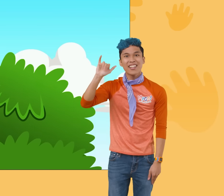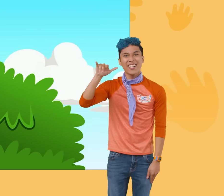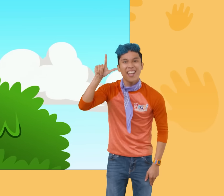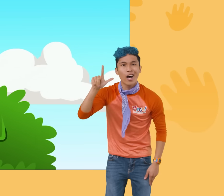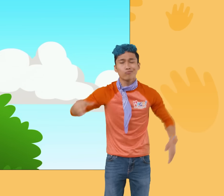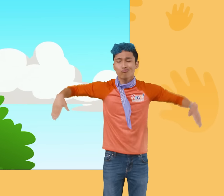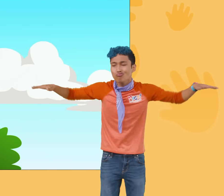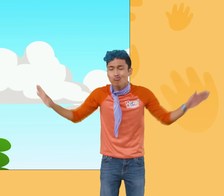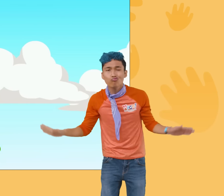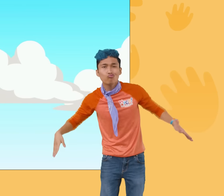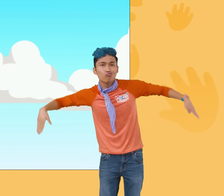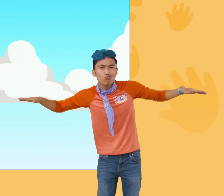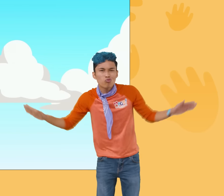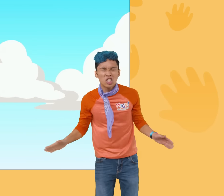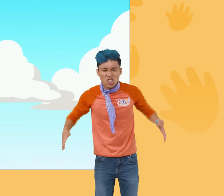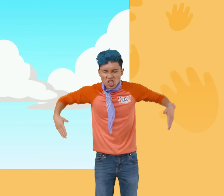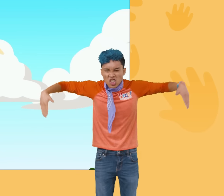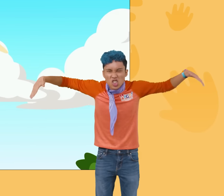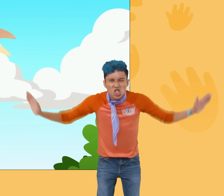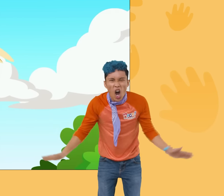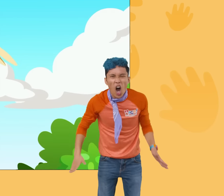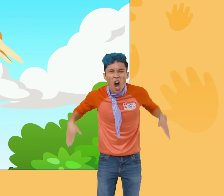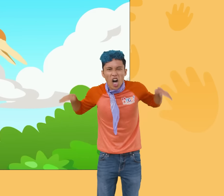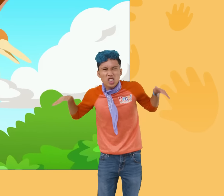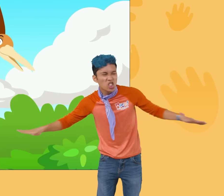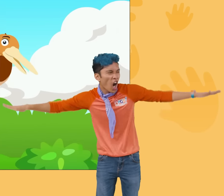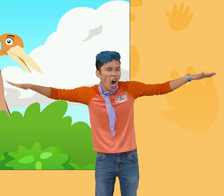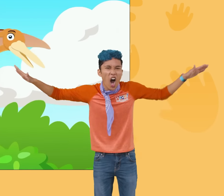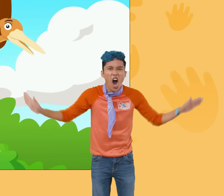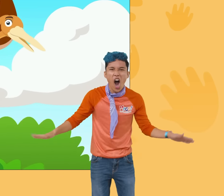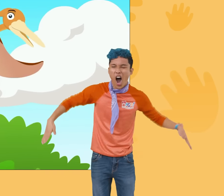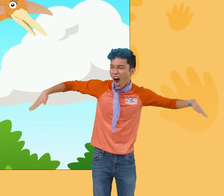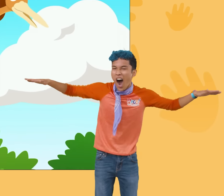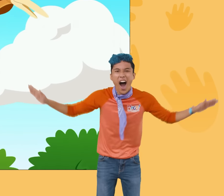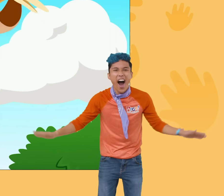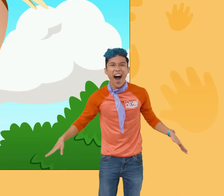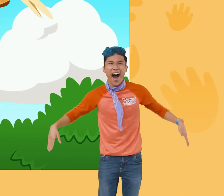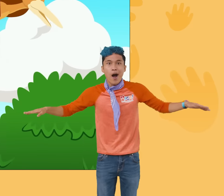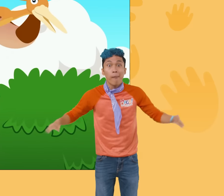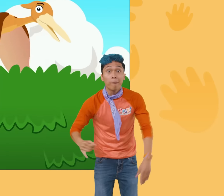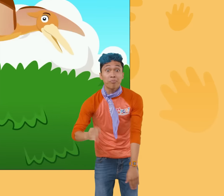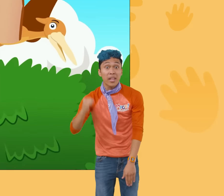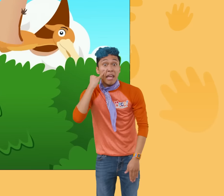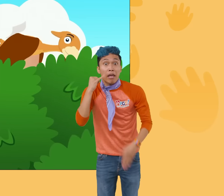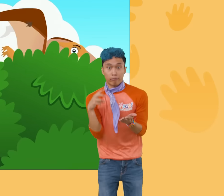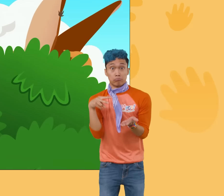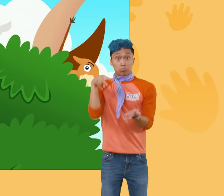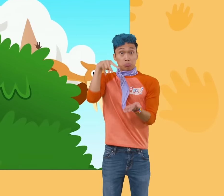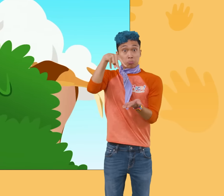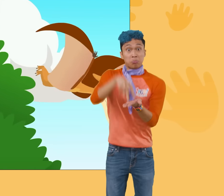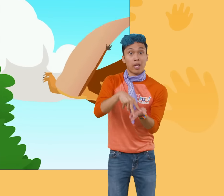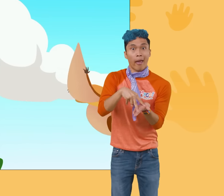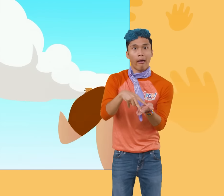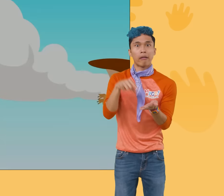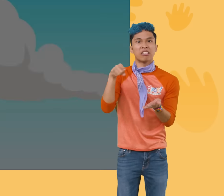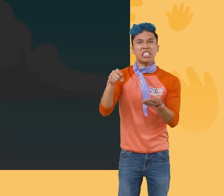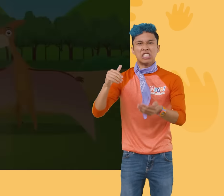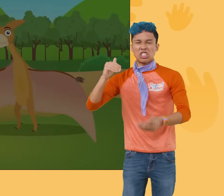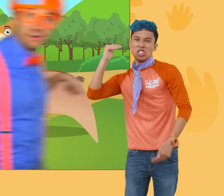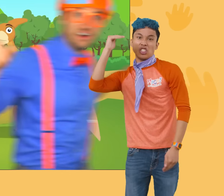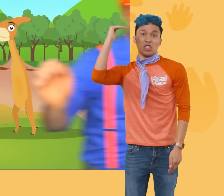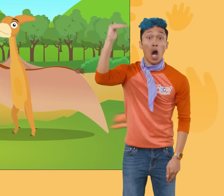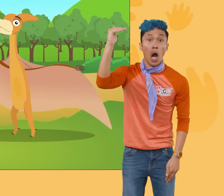Pterodactyls would soar through the sky, their wings were enormous in size, and if they stood up